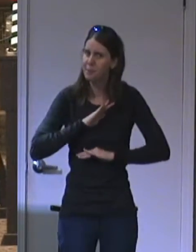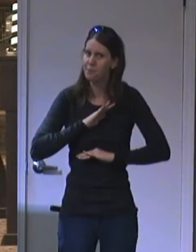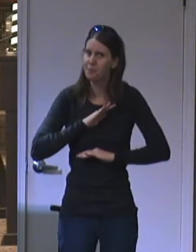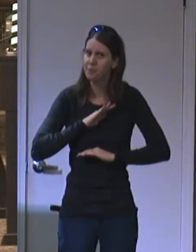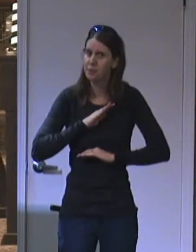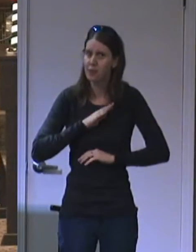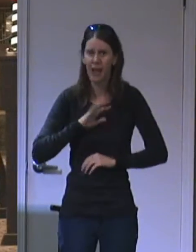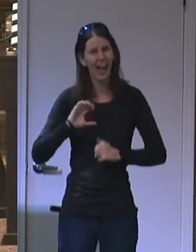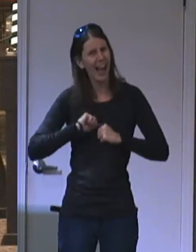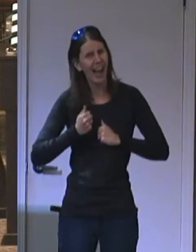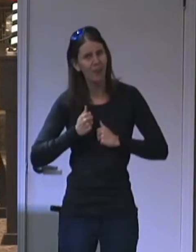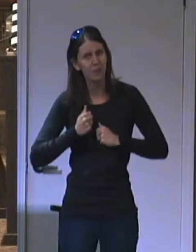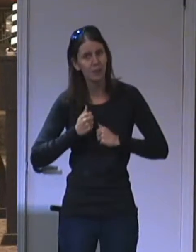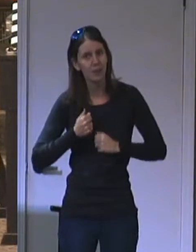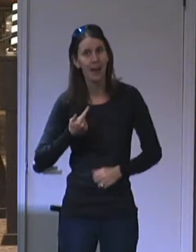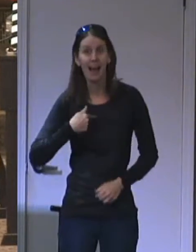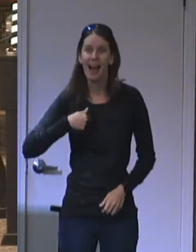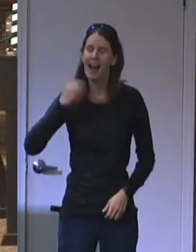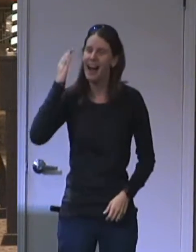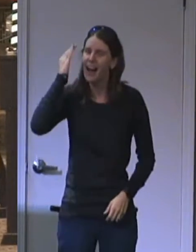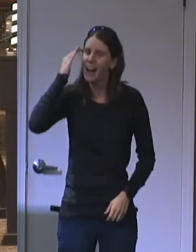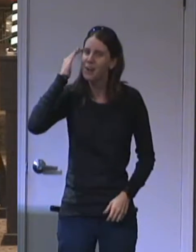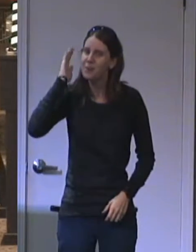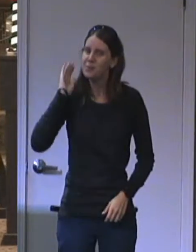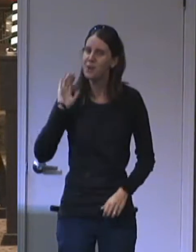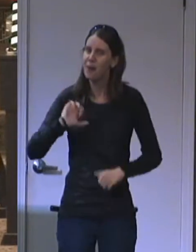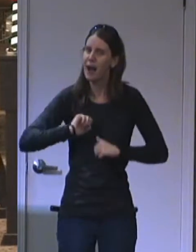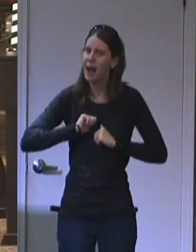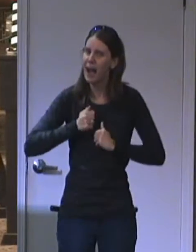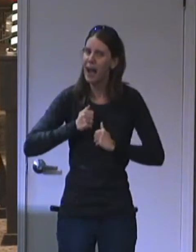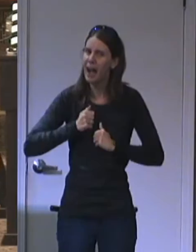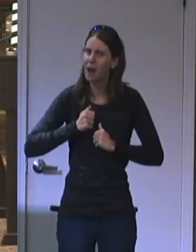contentment because I understand